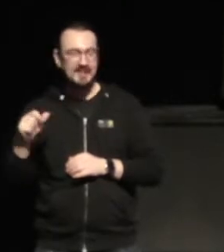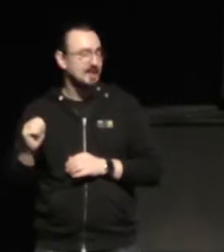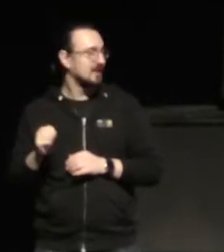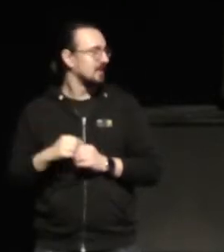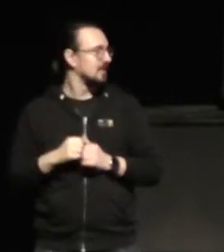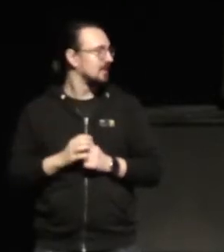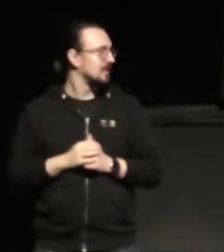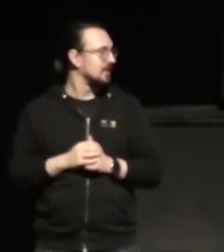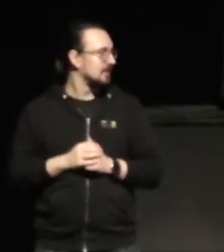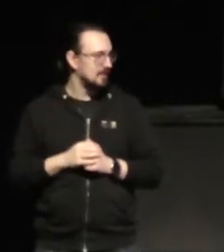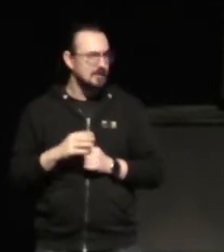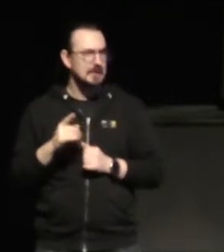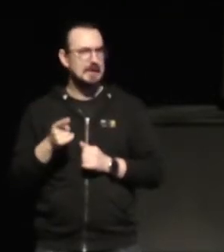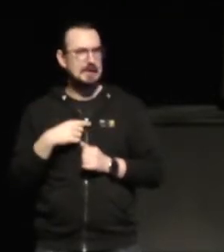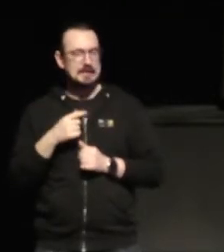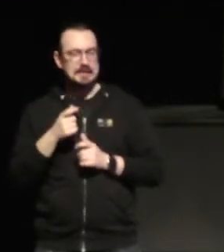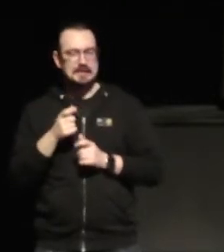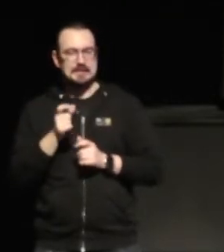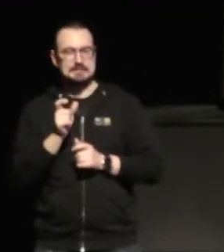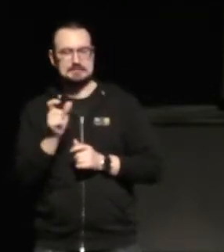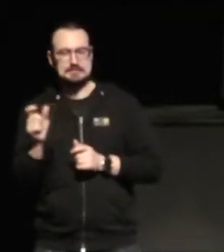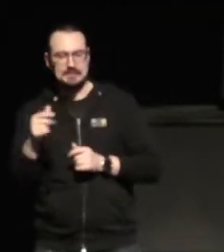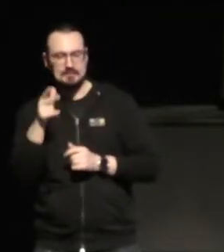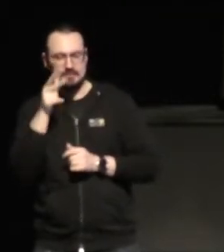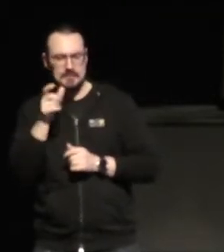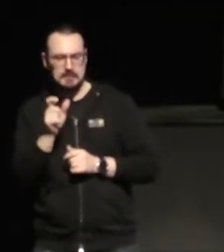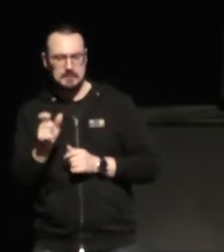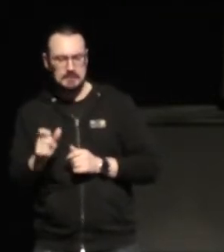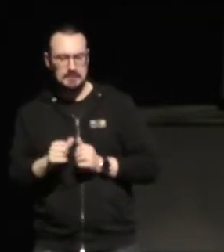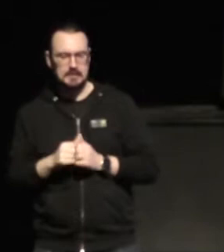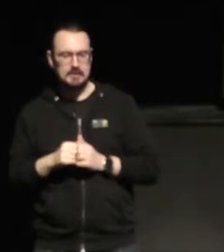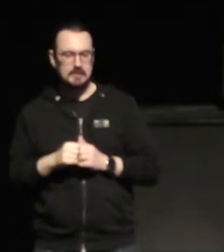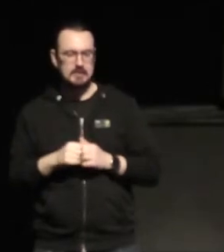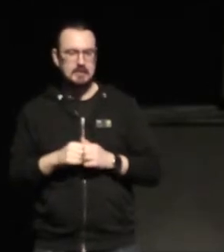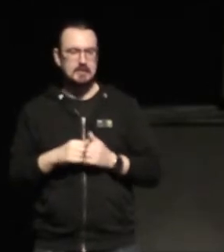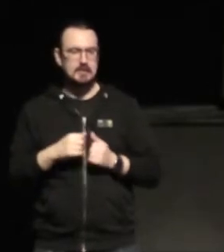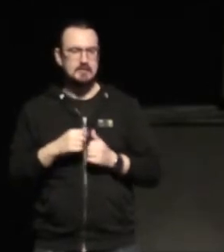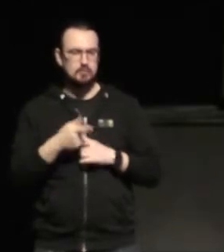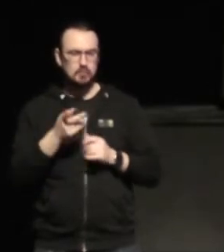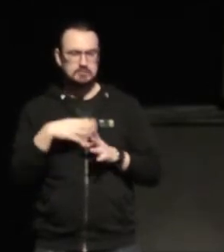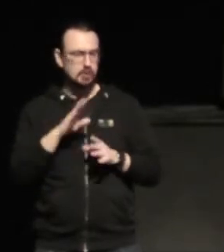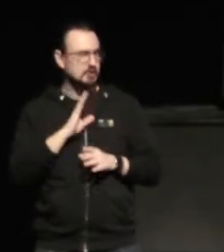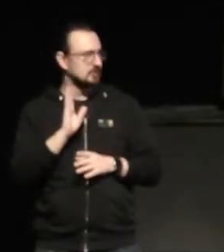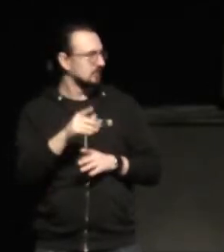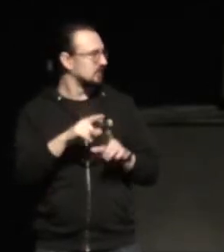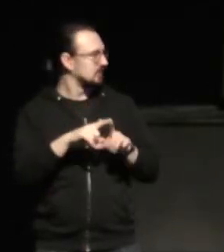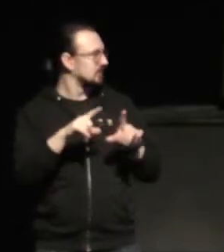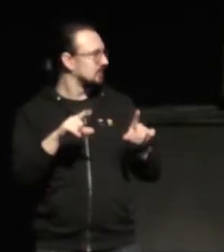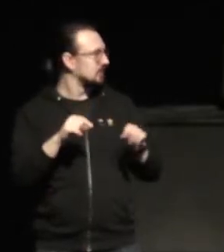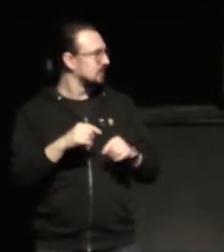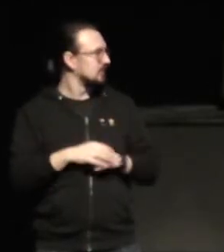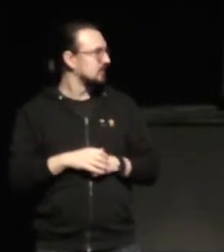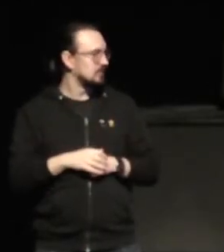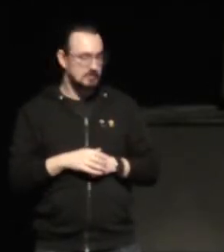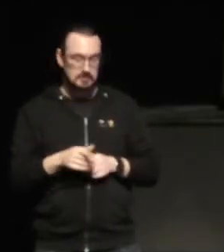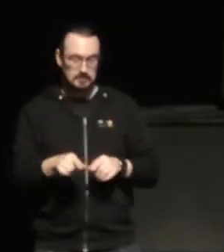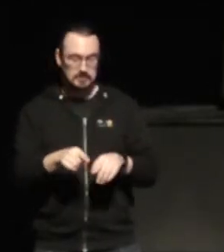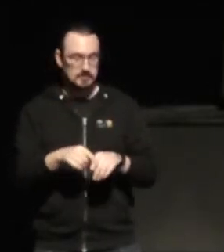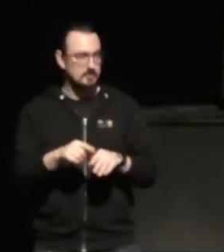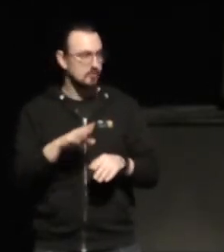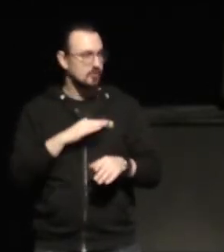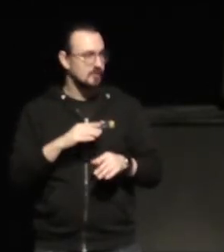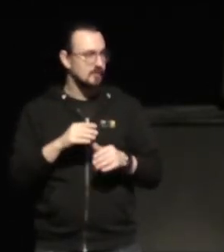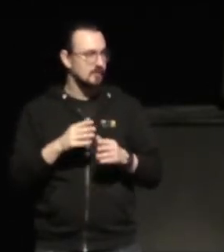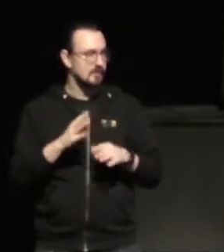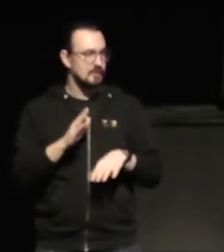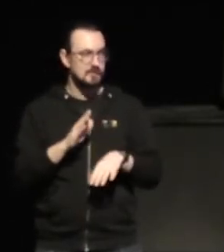de Campones. Yes. And you also placed your bulletin over there. So we have a